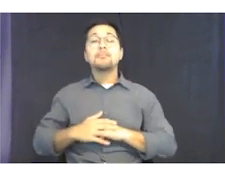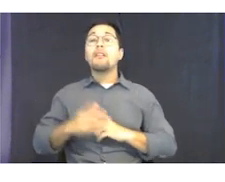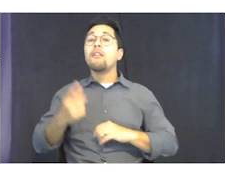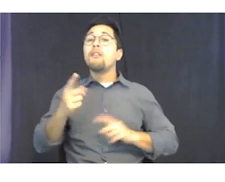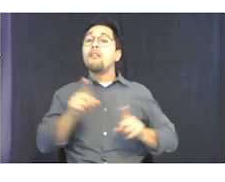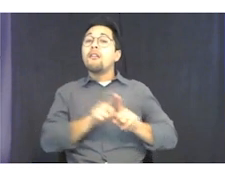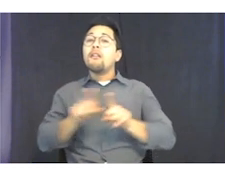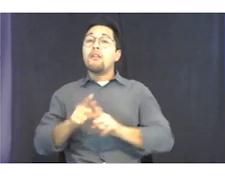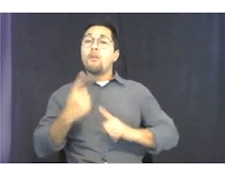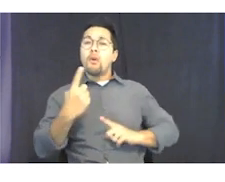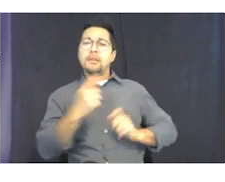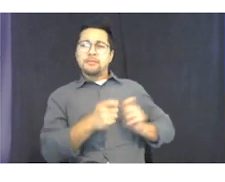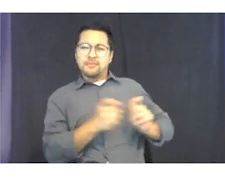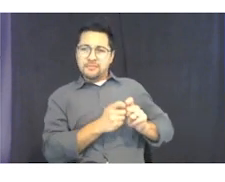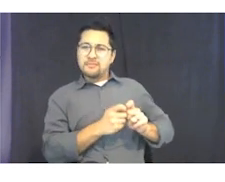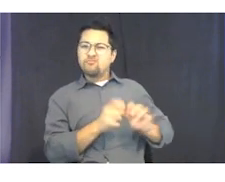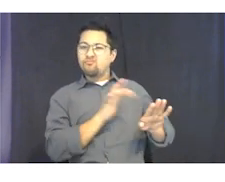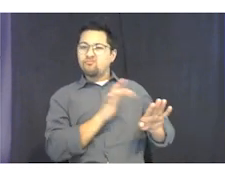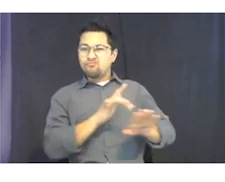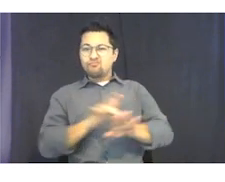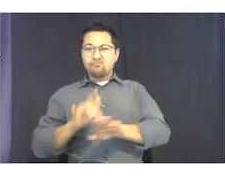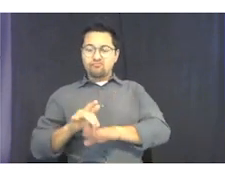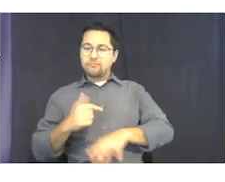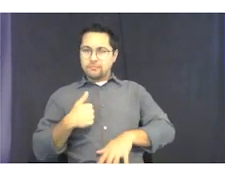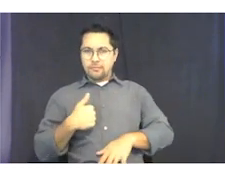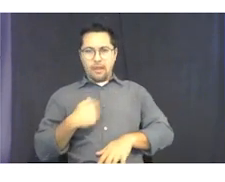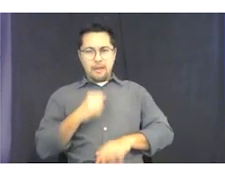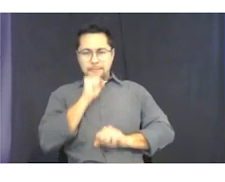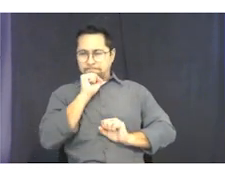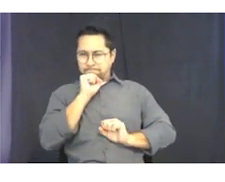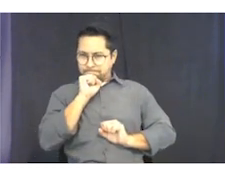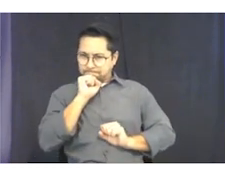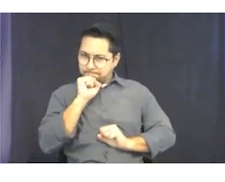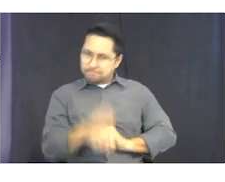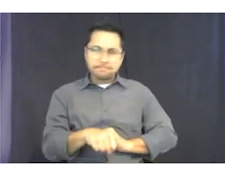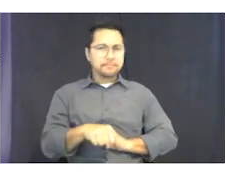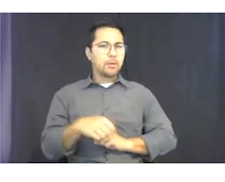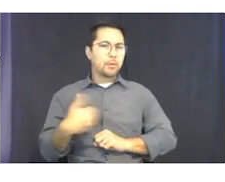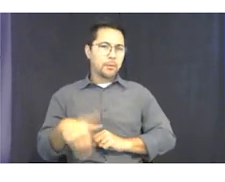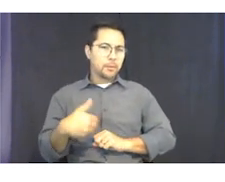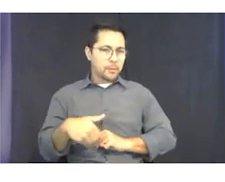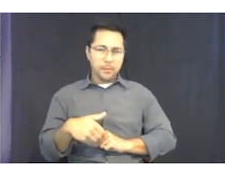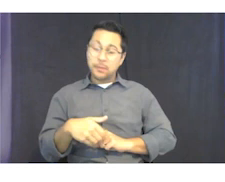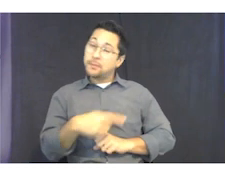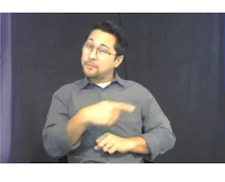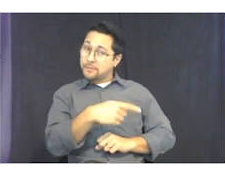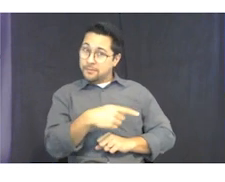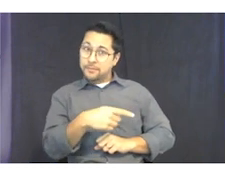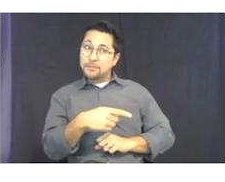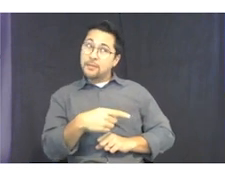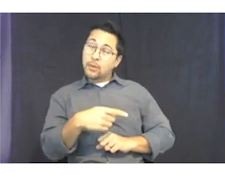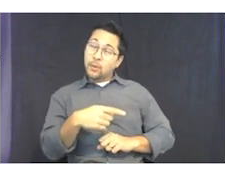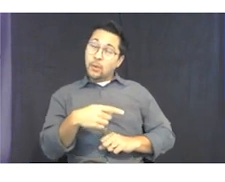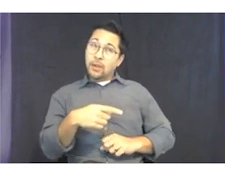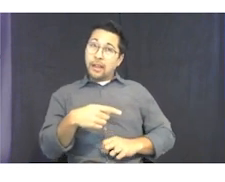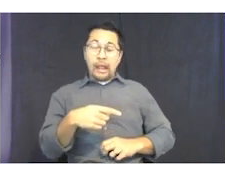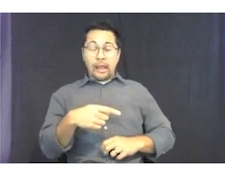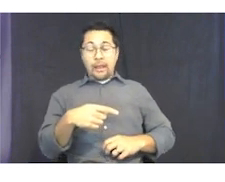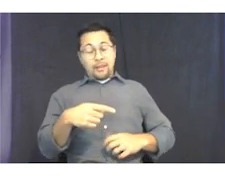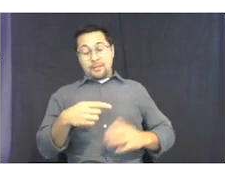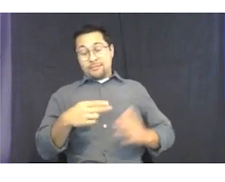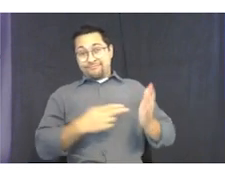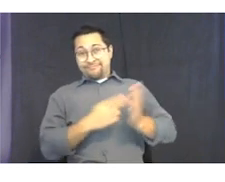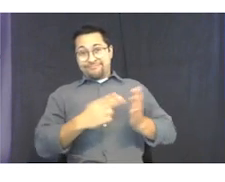one particular resource that I absolutely love, and that's a hard press for me to say because